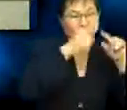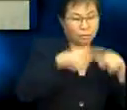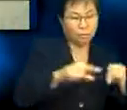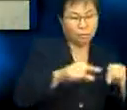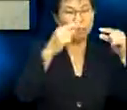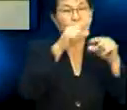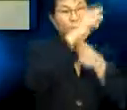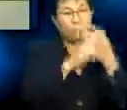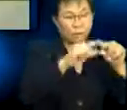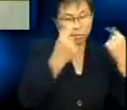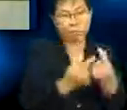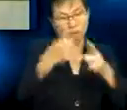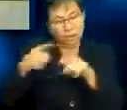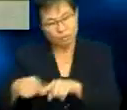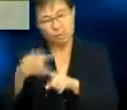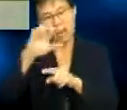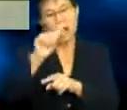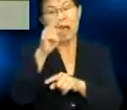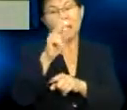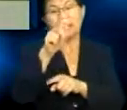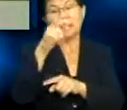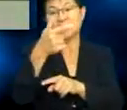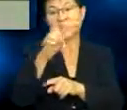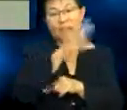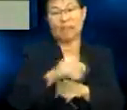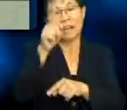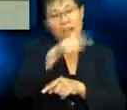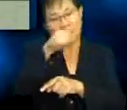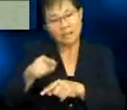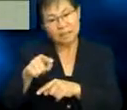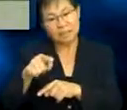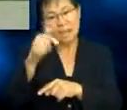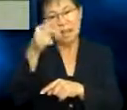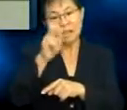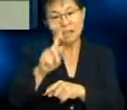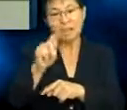The different blood groups have different types of antigens and antibodies.